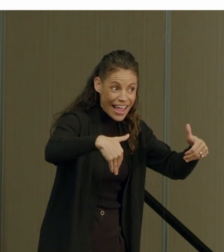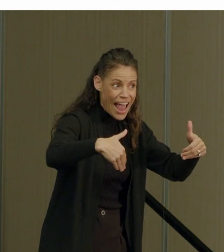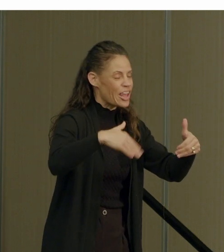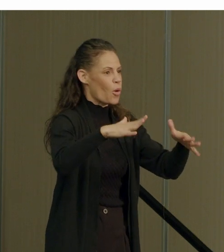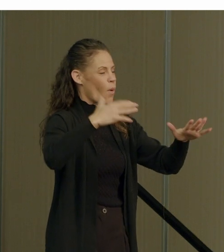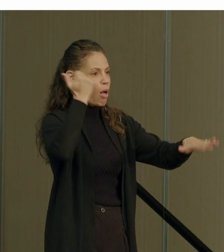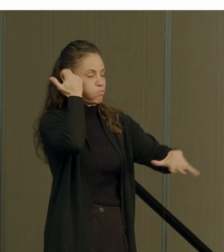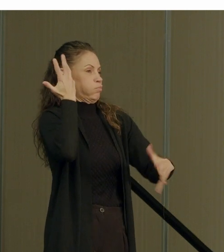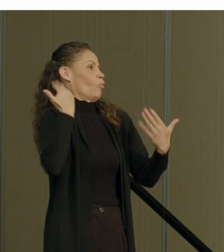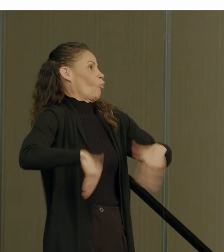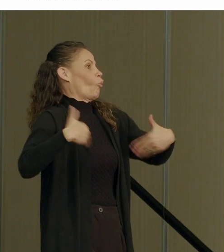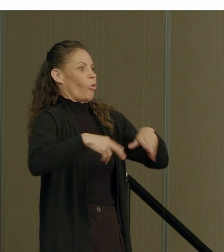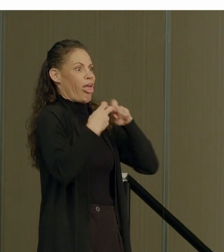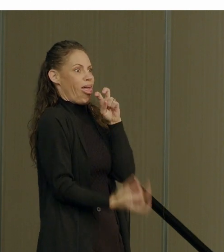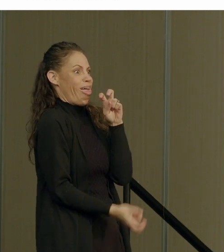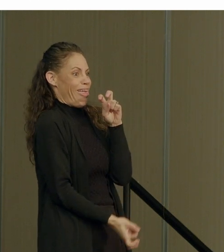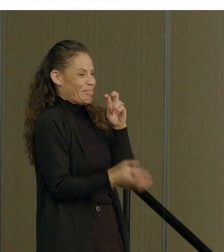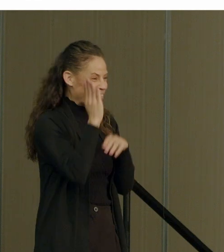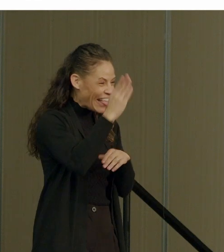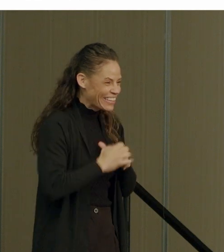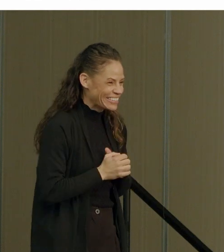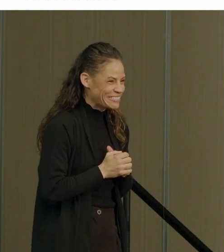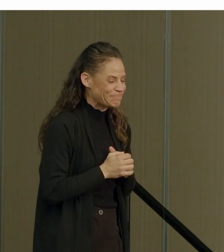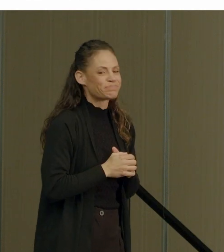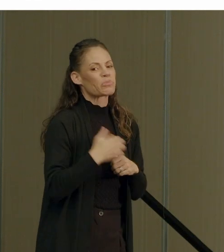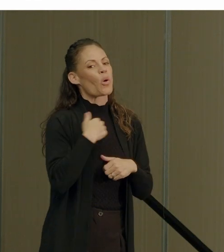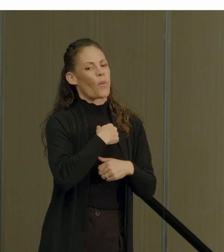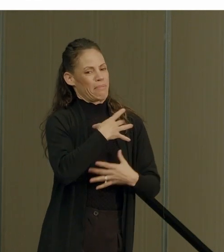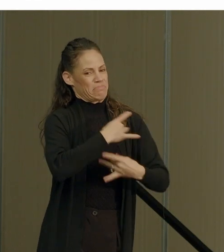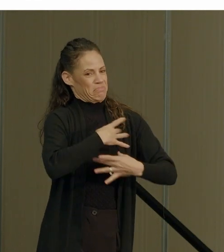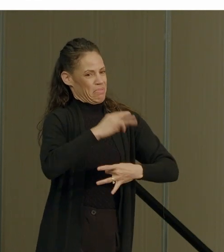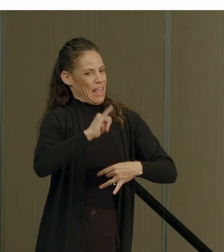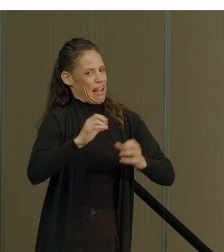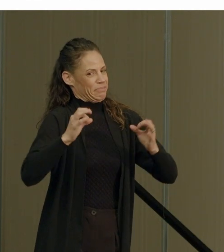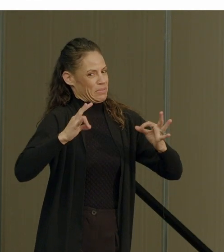So we're always excited to hear feedback like that. Thank you.